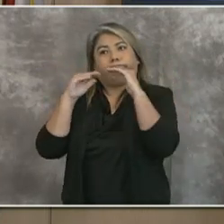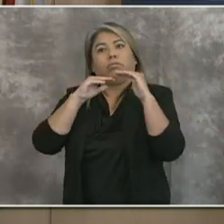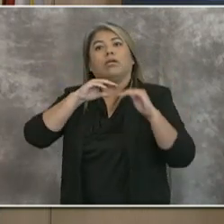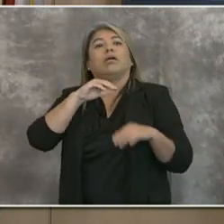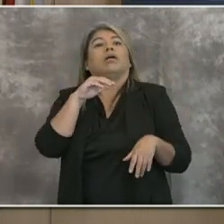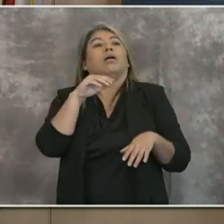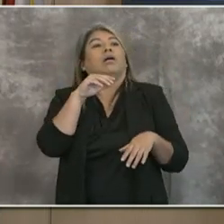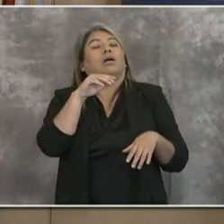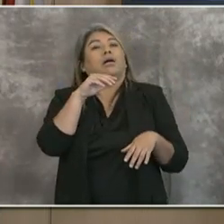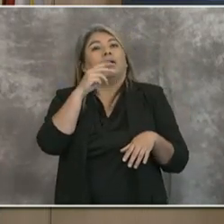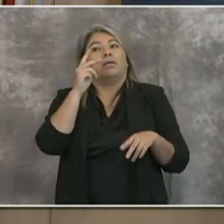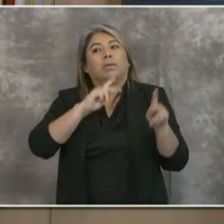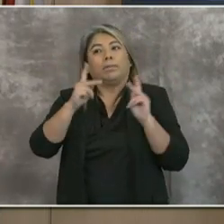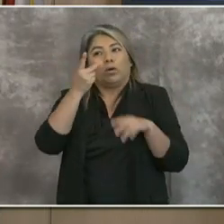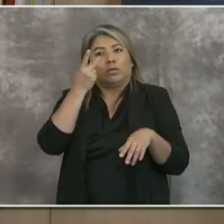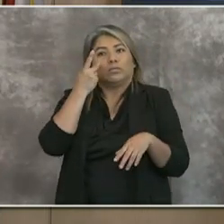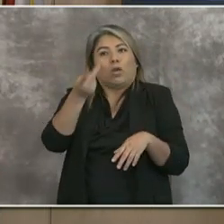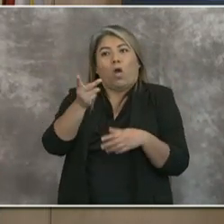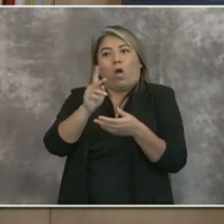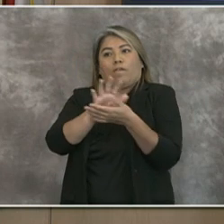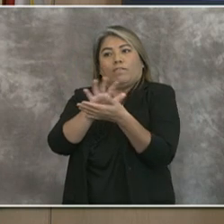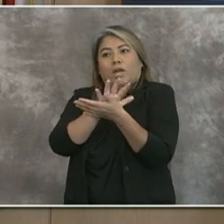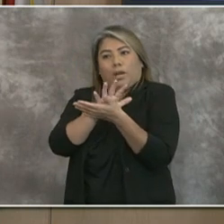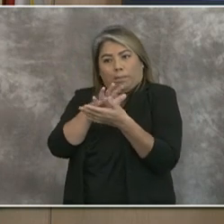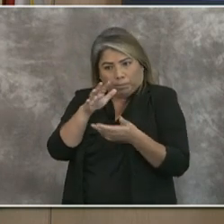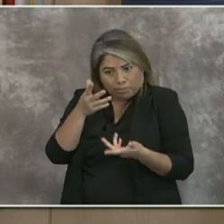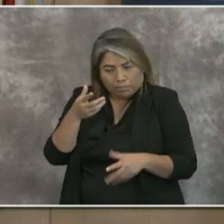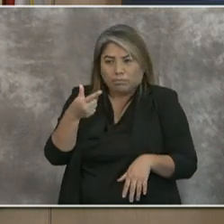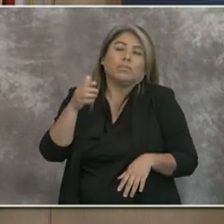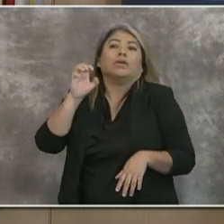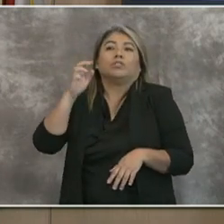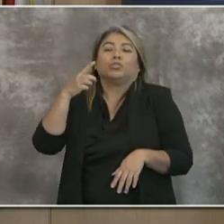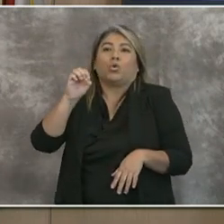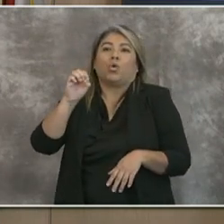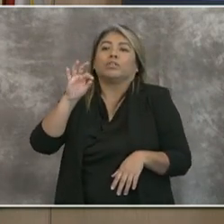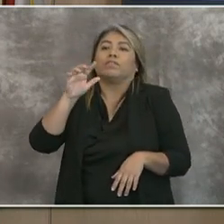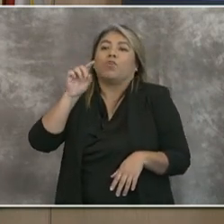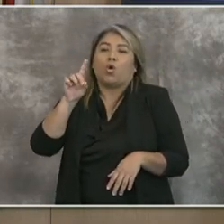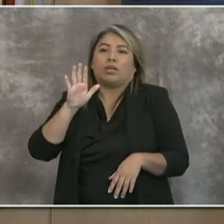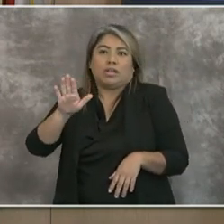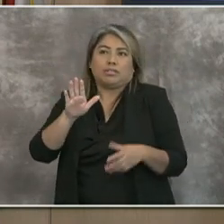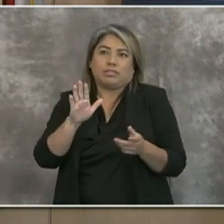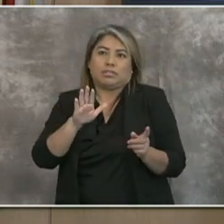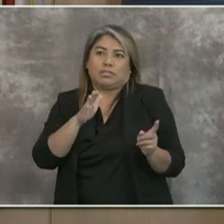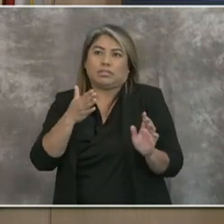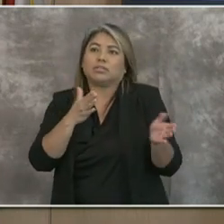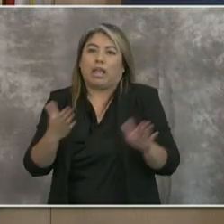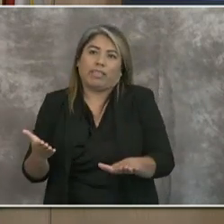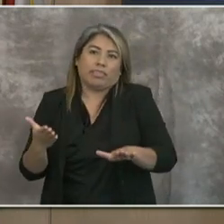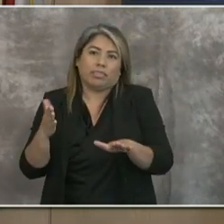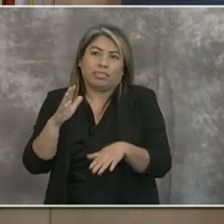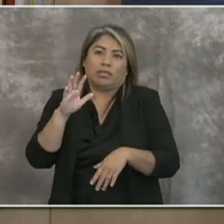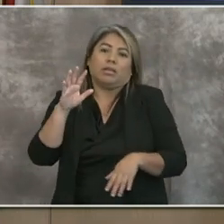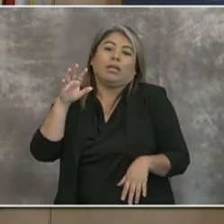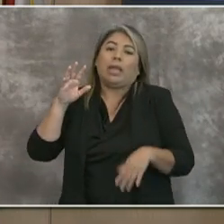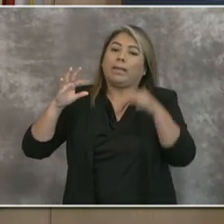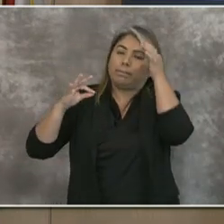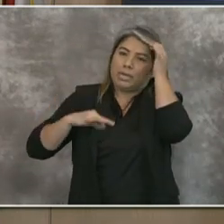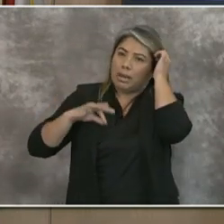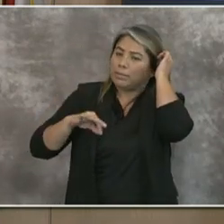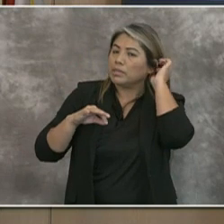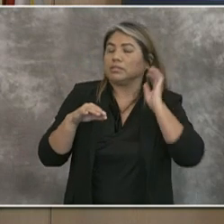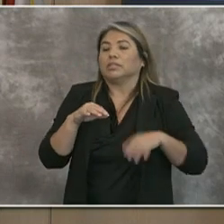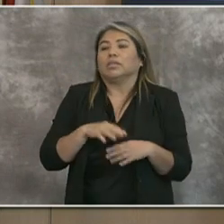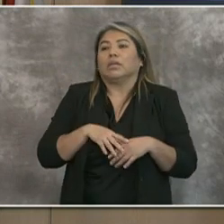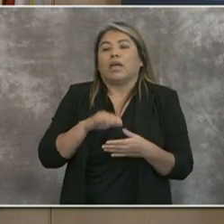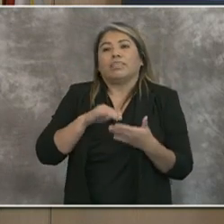the film of George Floyd and his death in Minneapolis. That's something that